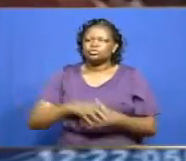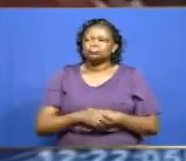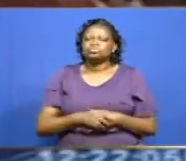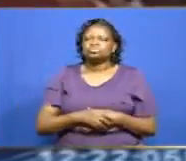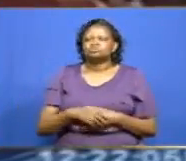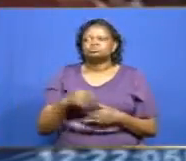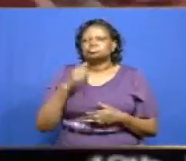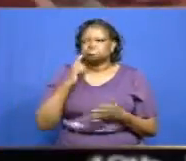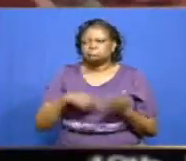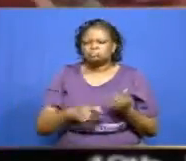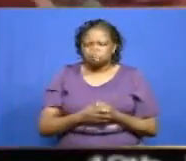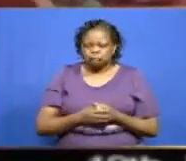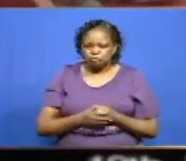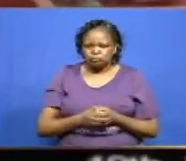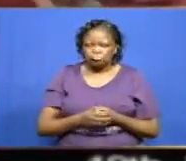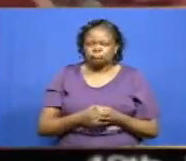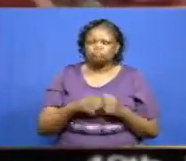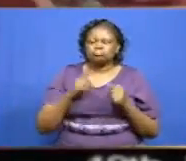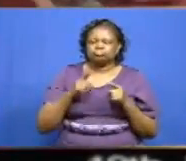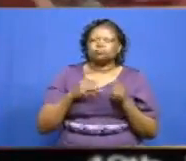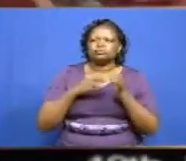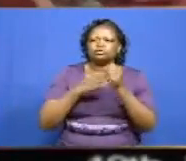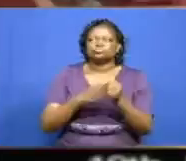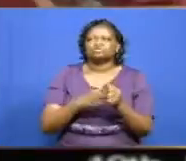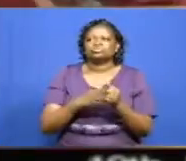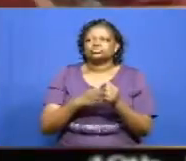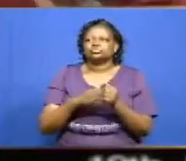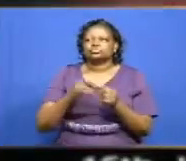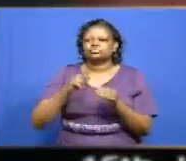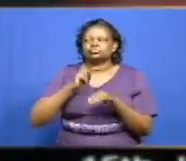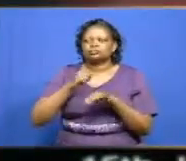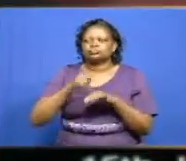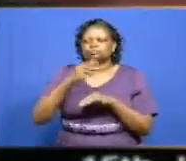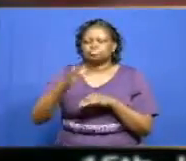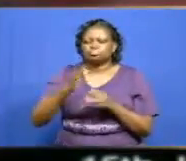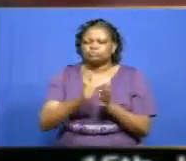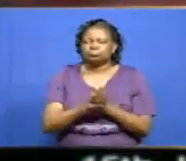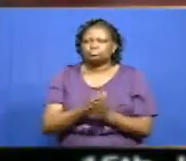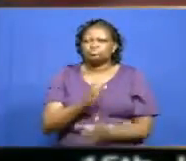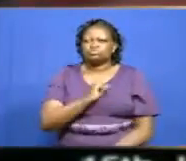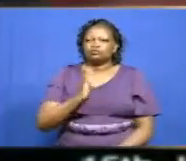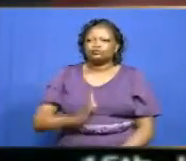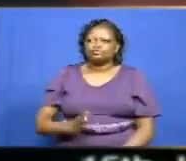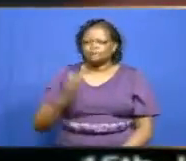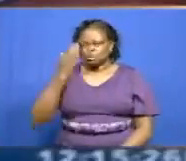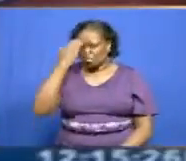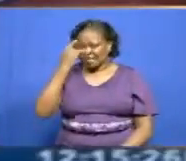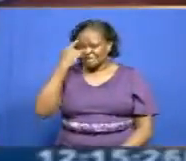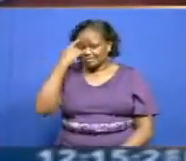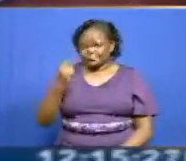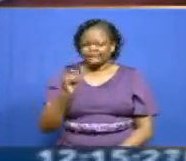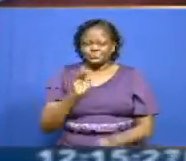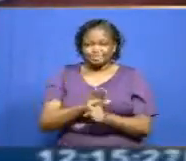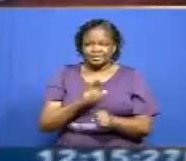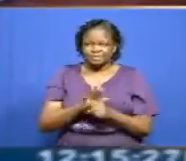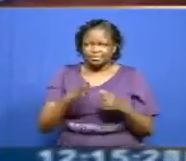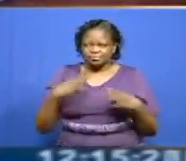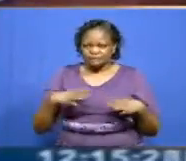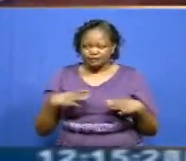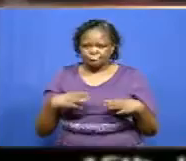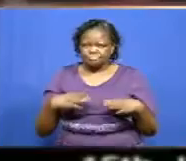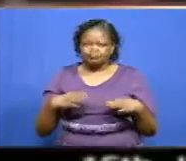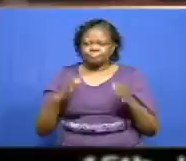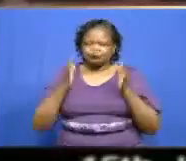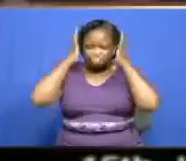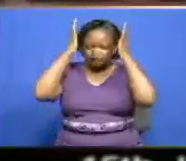leadership of both the Senate and National Assembly for being rebellious. Majority leaders Aden Duale and Senator Kipchumba